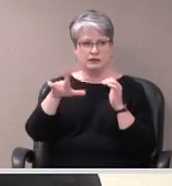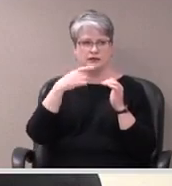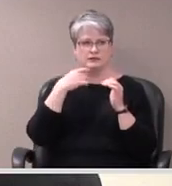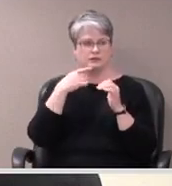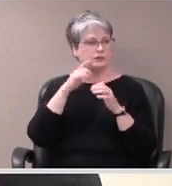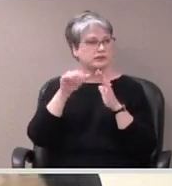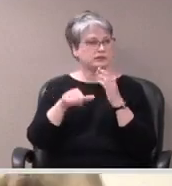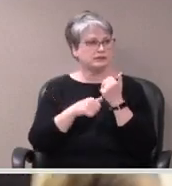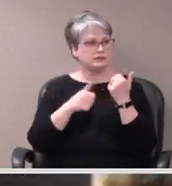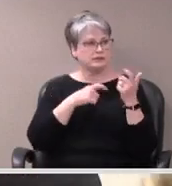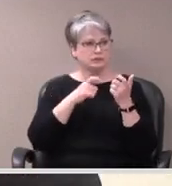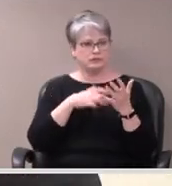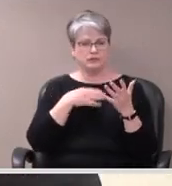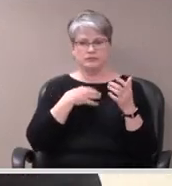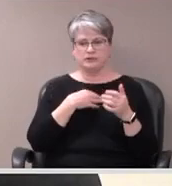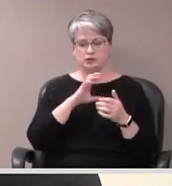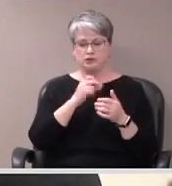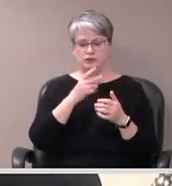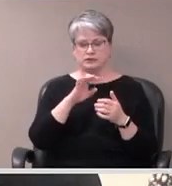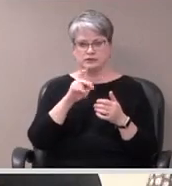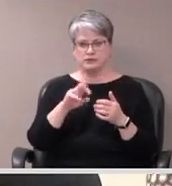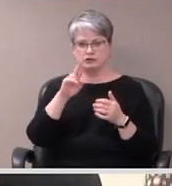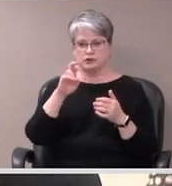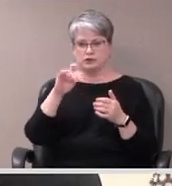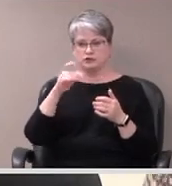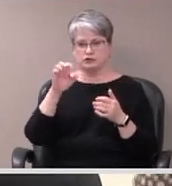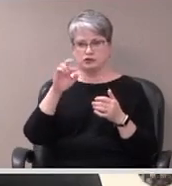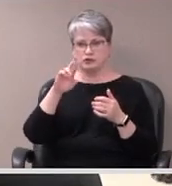Schools, Christy Rogers, and her principal, Willie Foster.